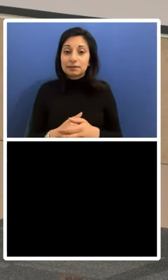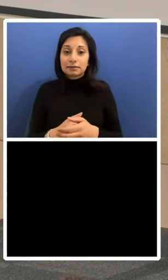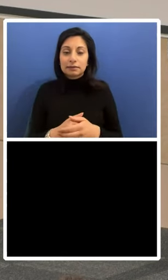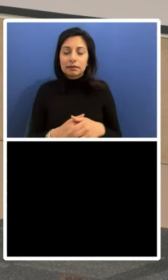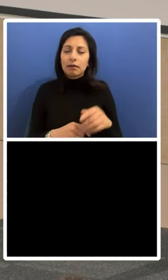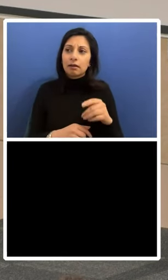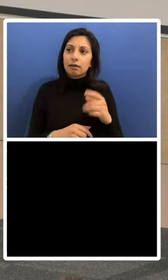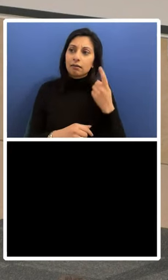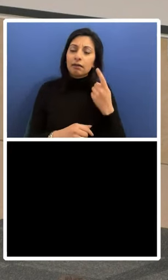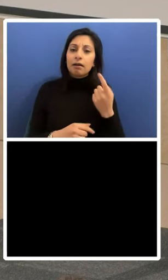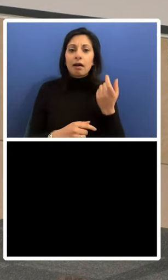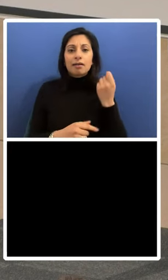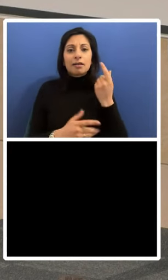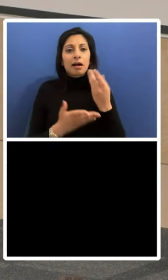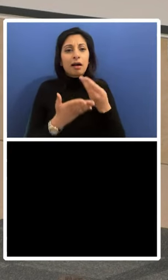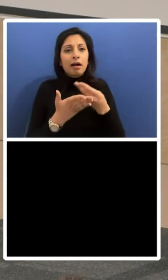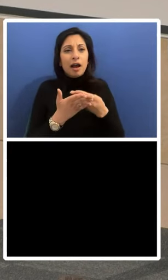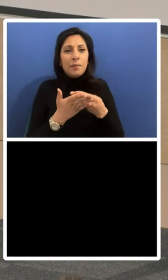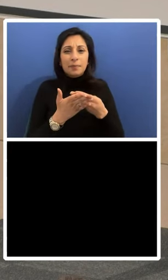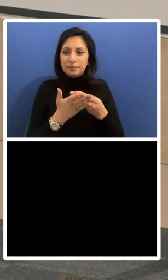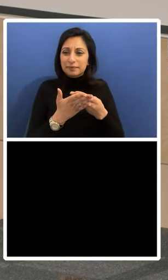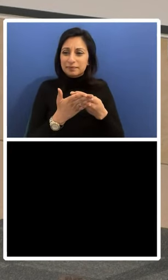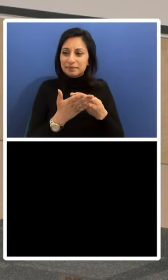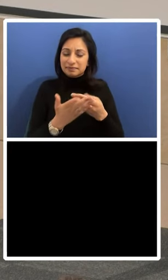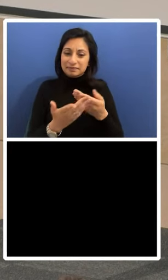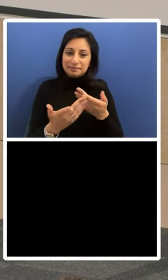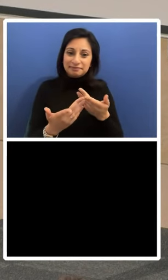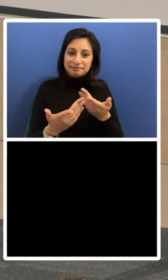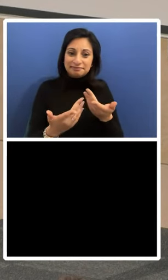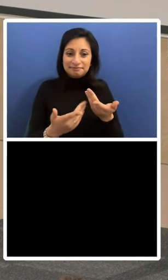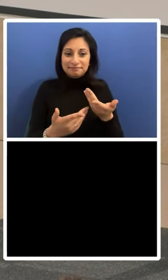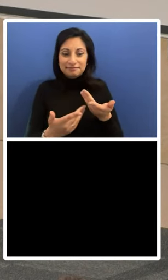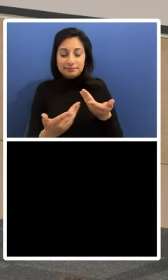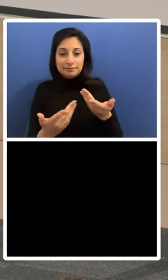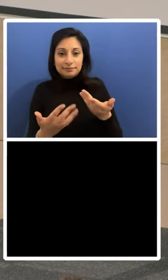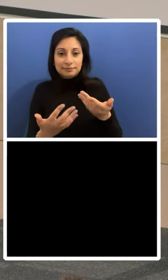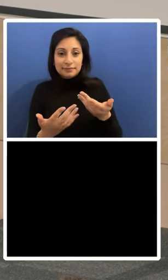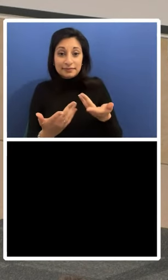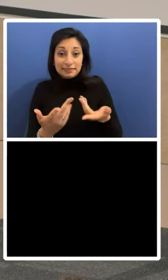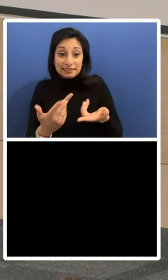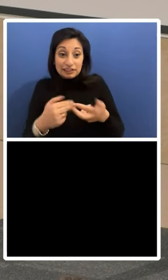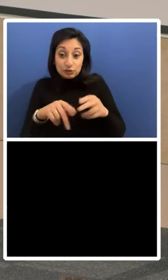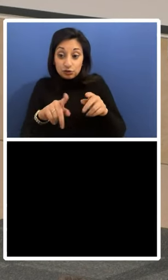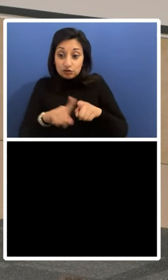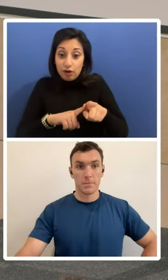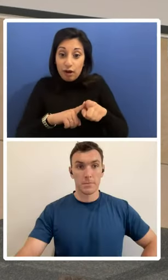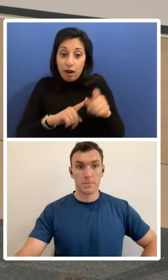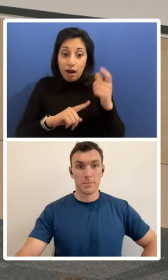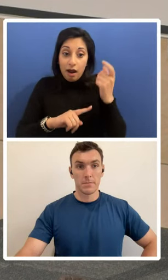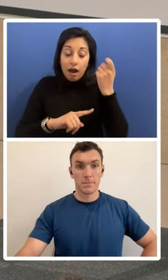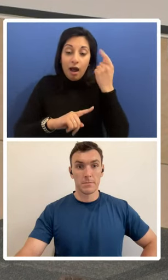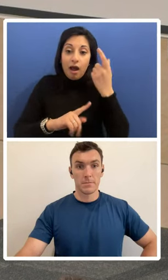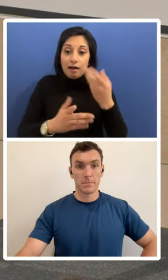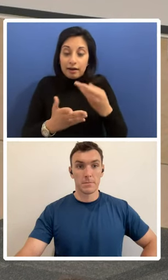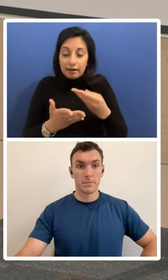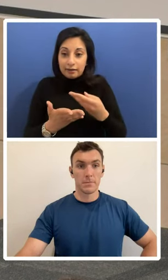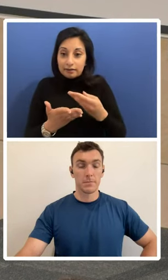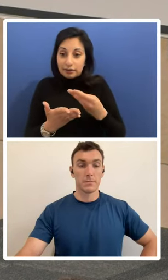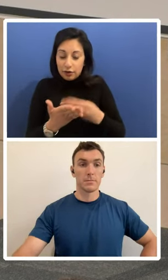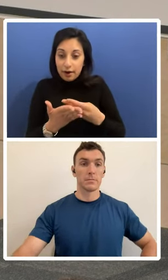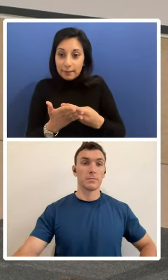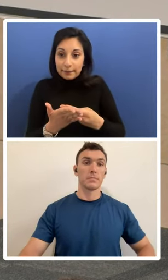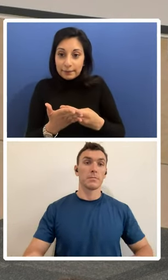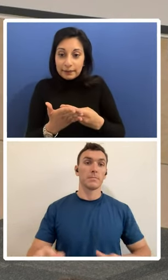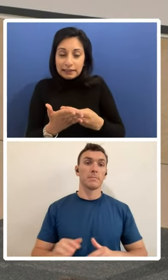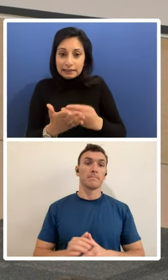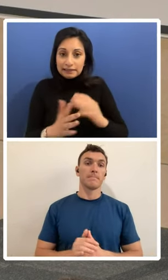somehow understanding the economy is about inverting matrices. Like, really, if you're trying to understand the economy and you've inverted a single matrix, you've messed up, right? Like,